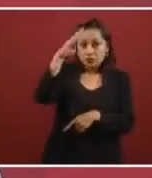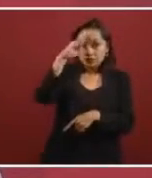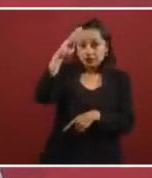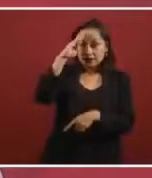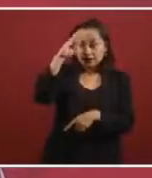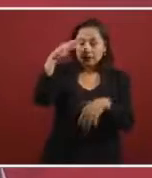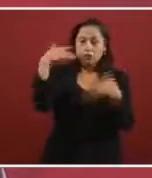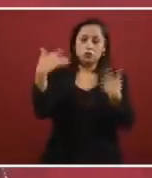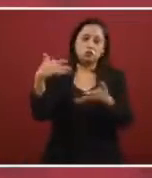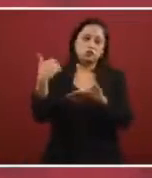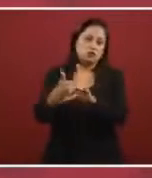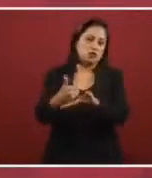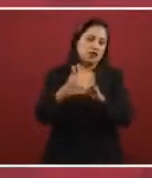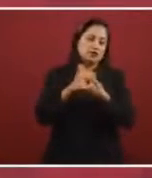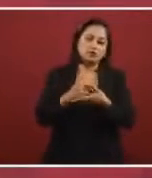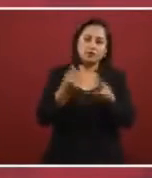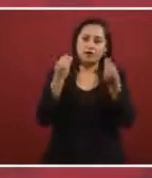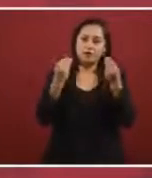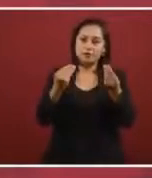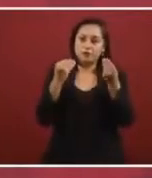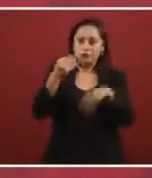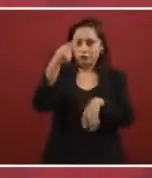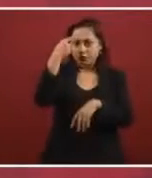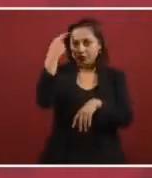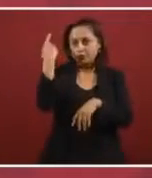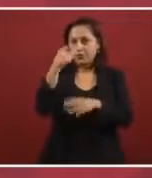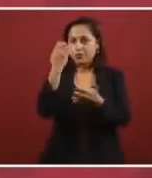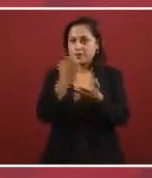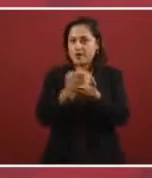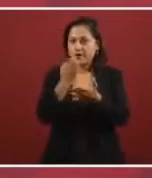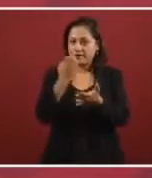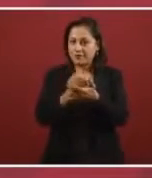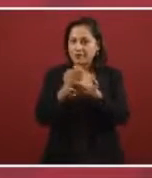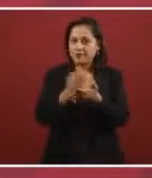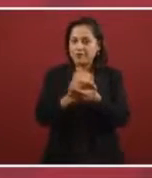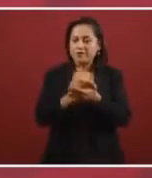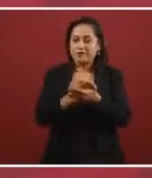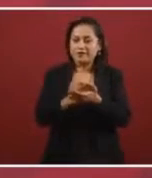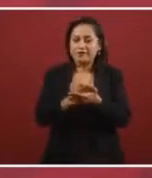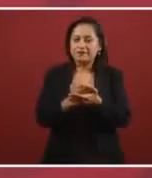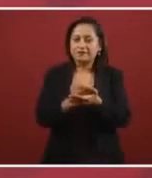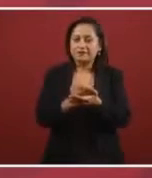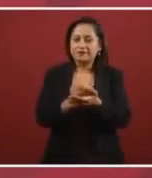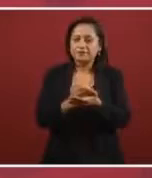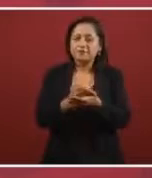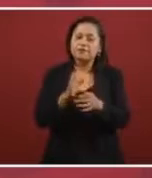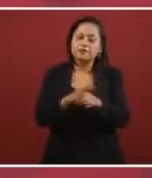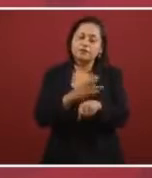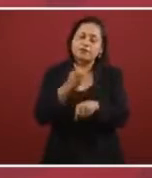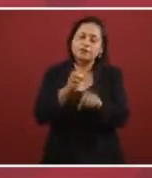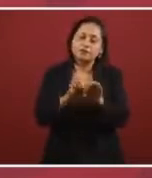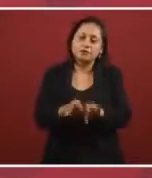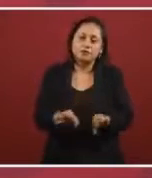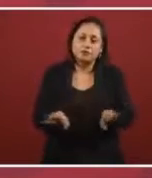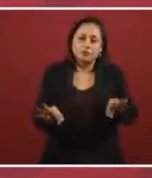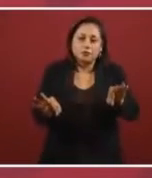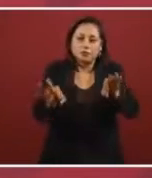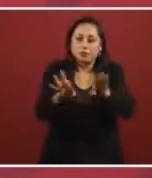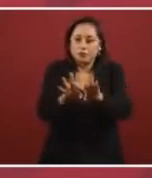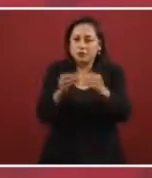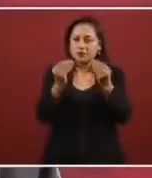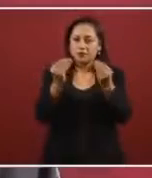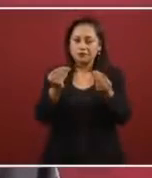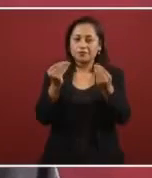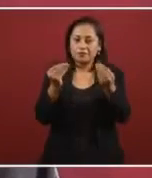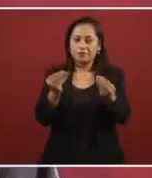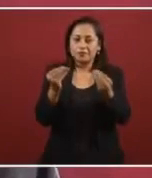las economy and finances. Entonces, sí es So yes, importante it is important no permitir not to a permit nadie anyone